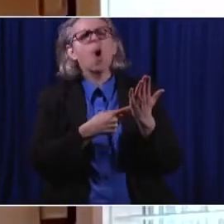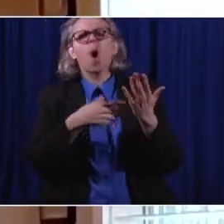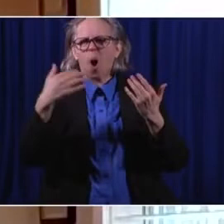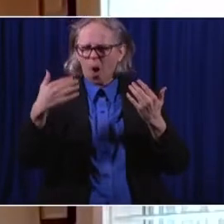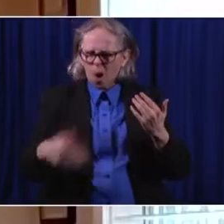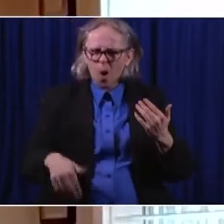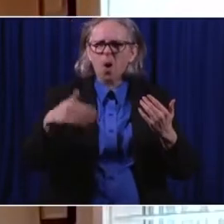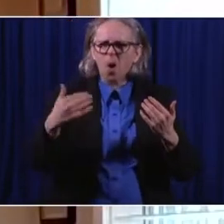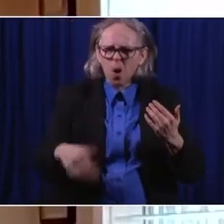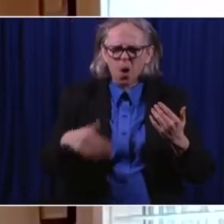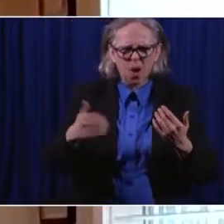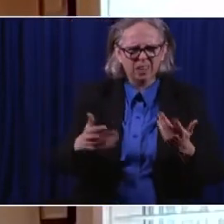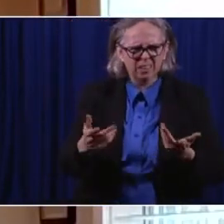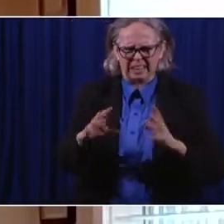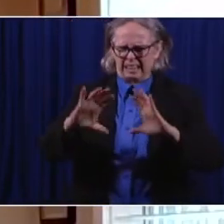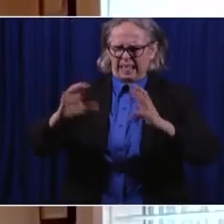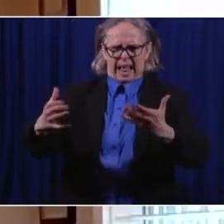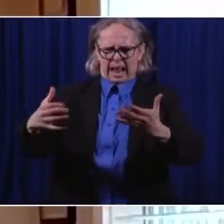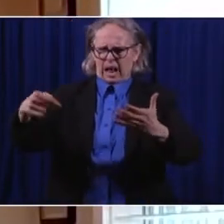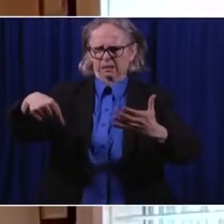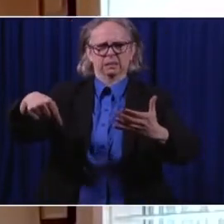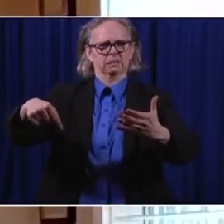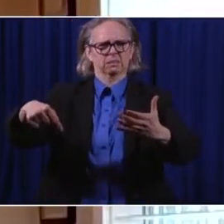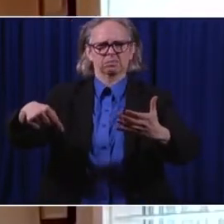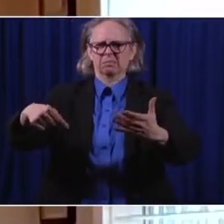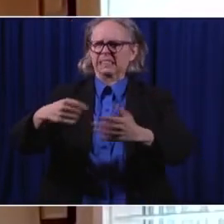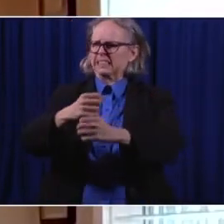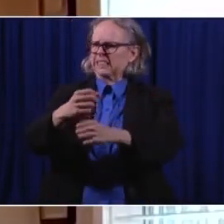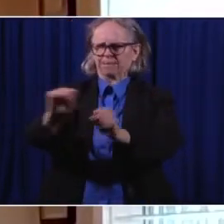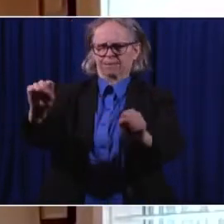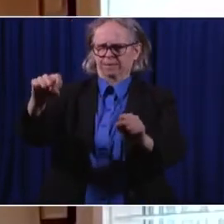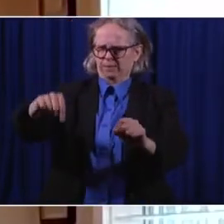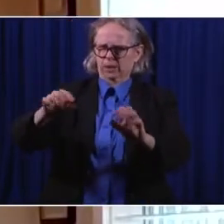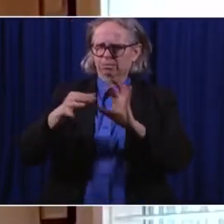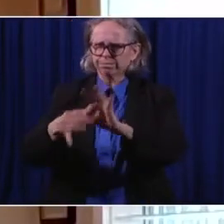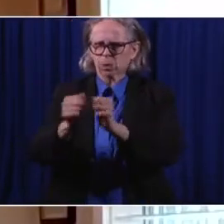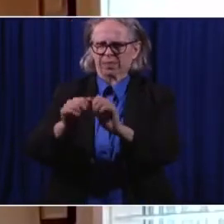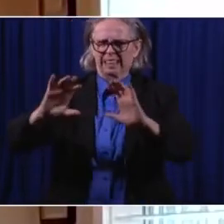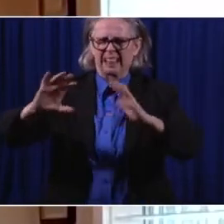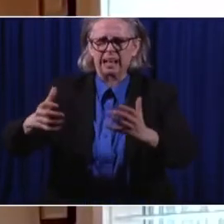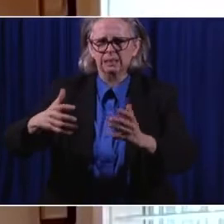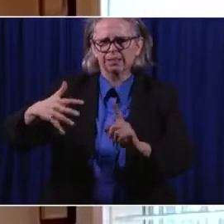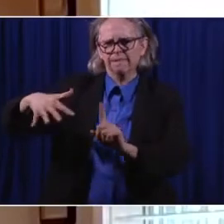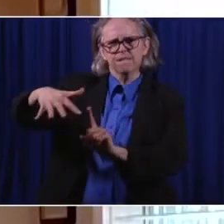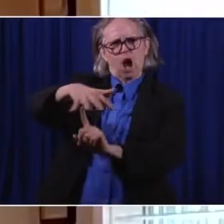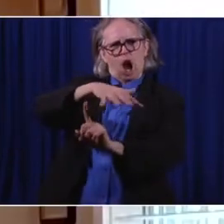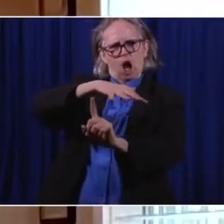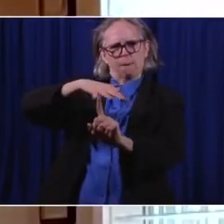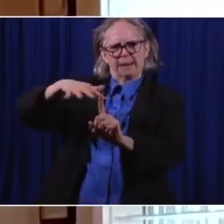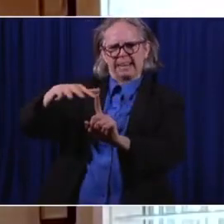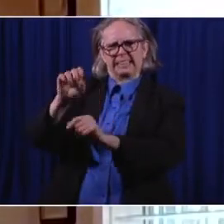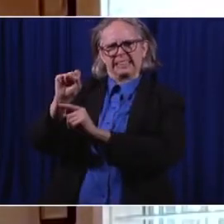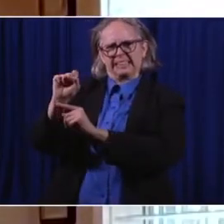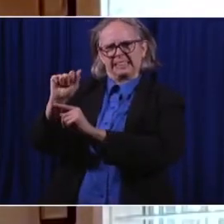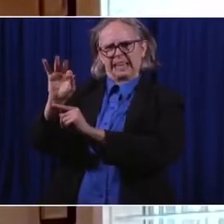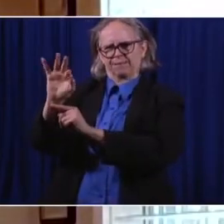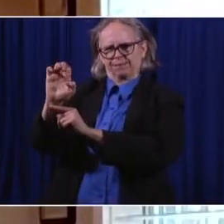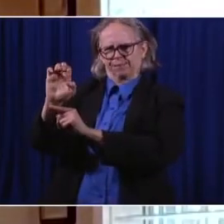classroom environment that is created. And what we believe is that our classrooms